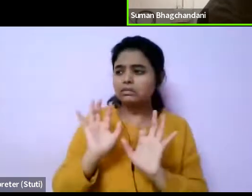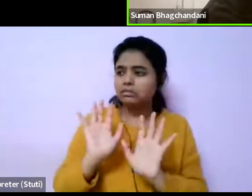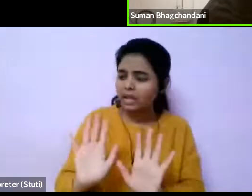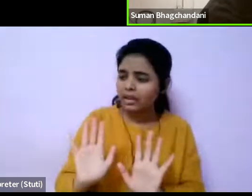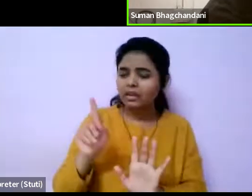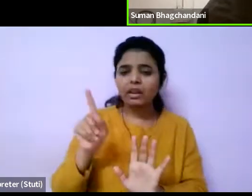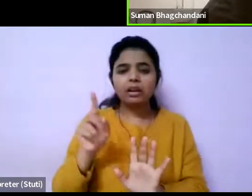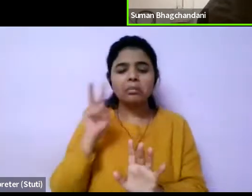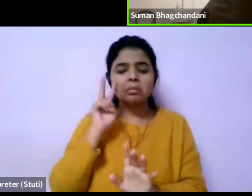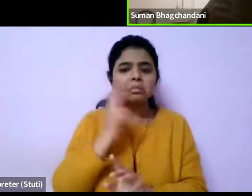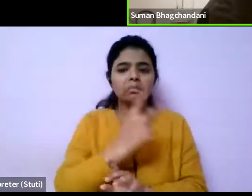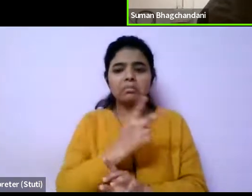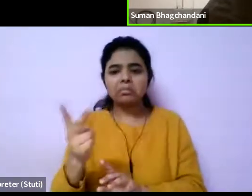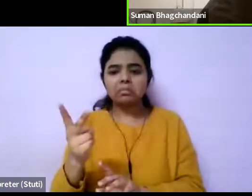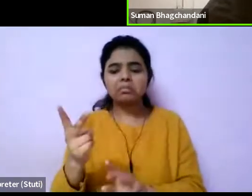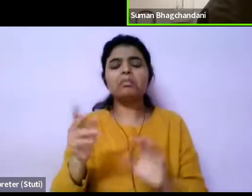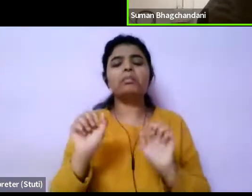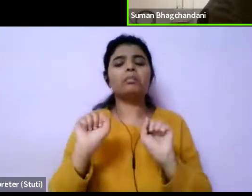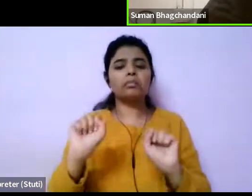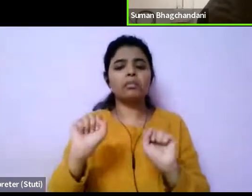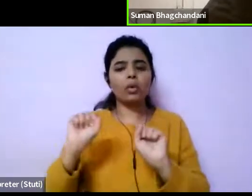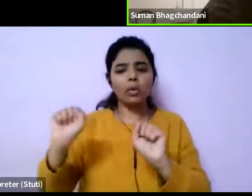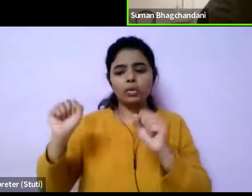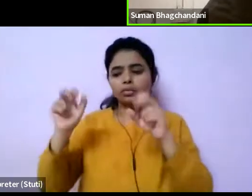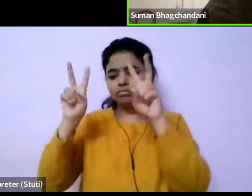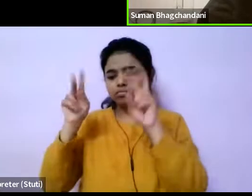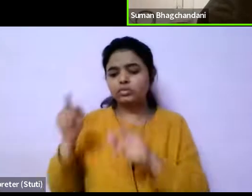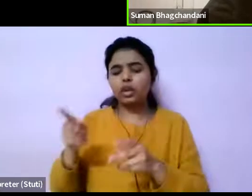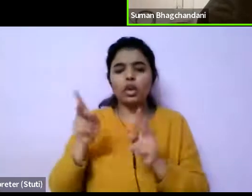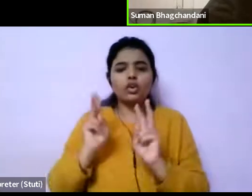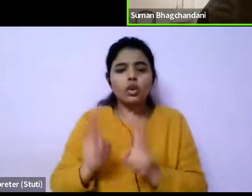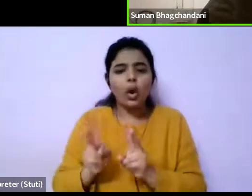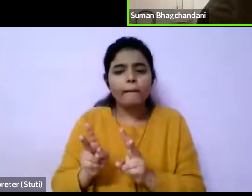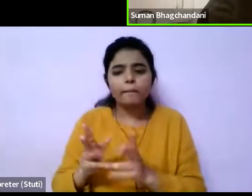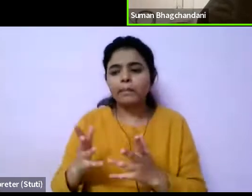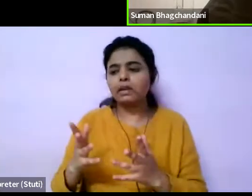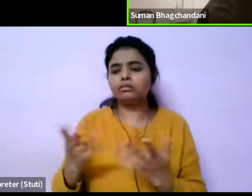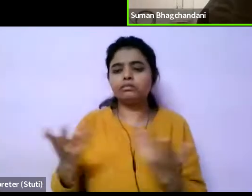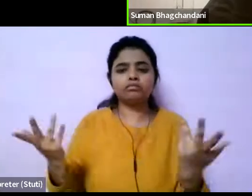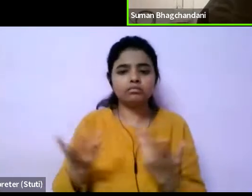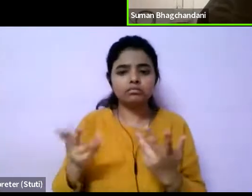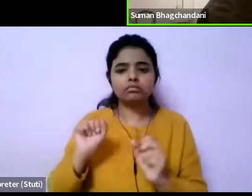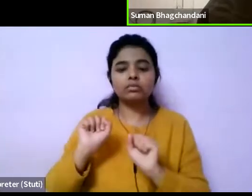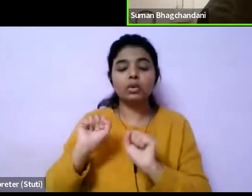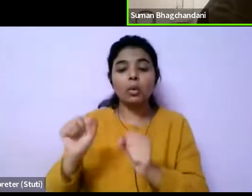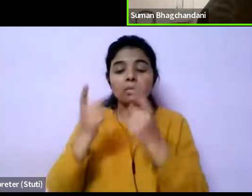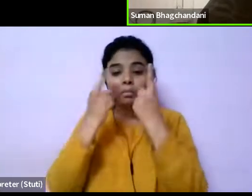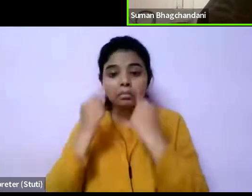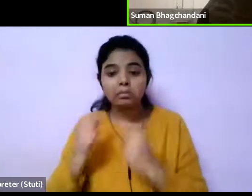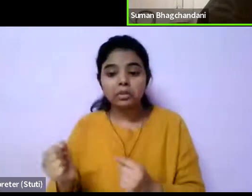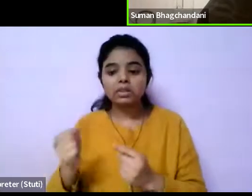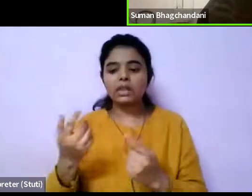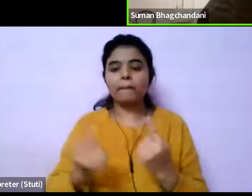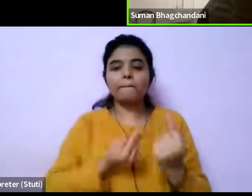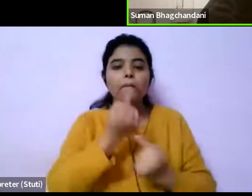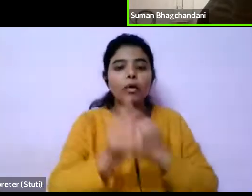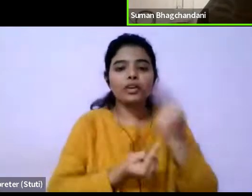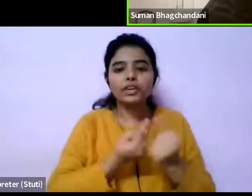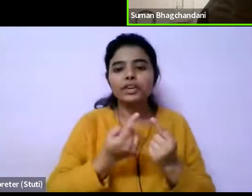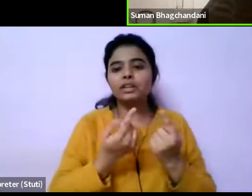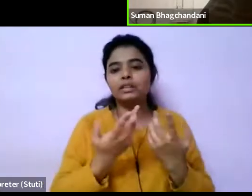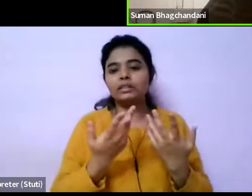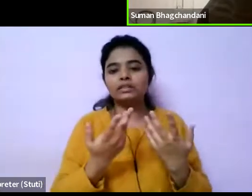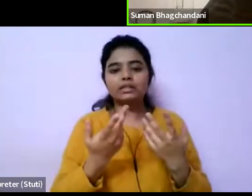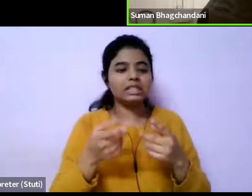century. Davis's essay titled Constructing Normalcy looks at the influence of a statistical analysis of the political arithmetic on